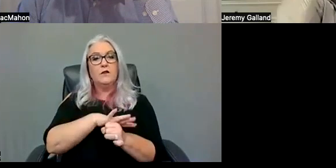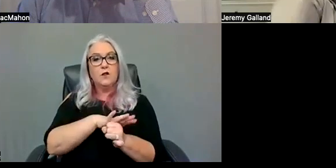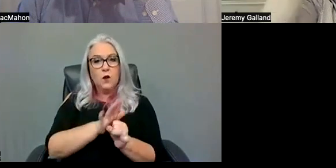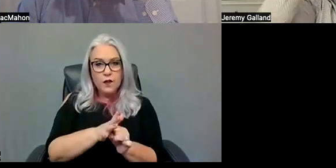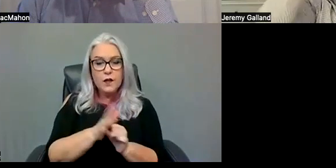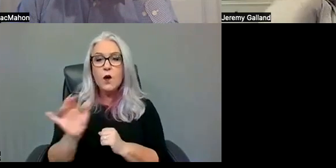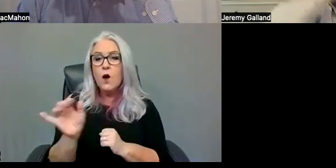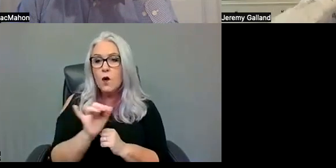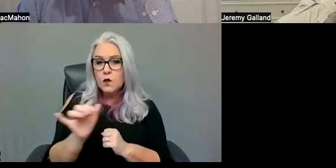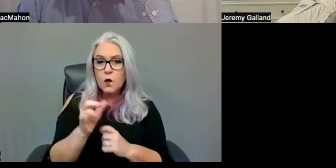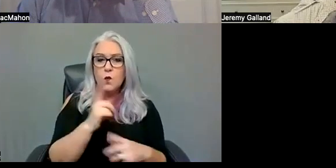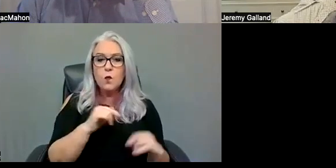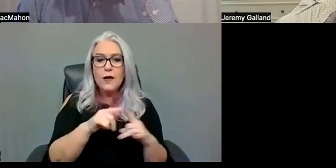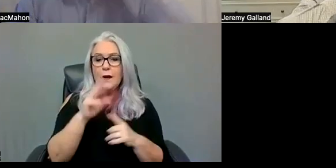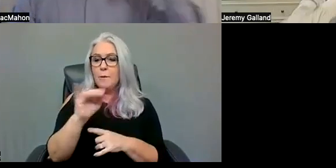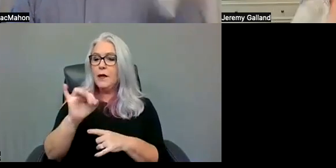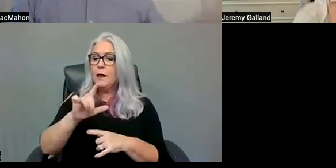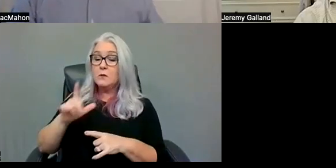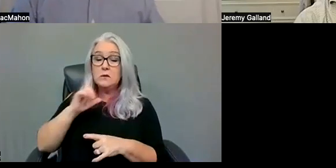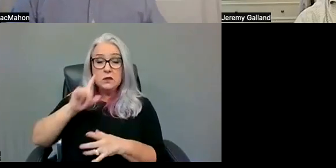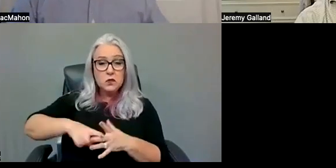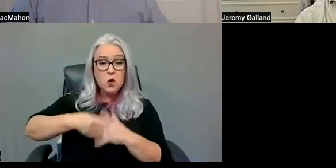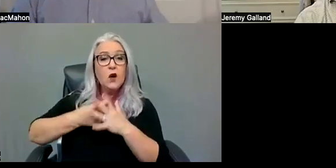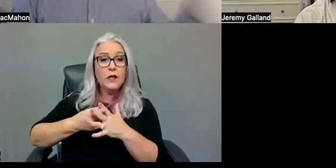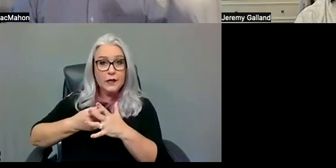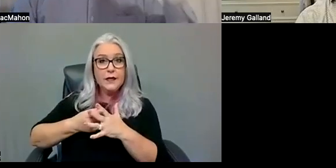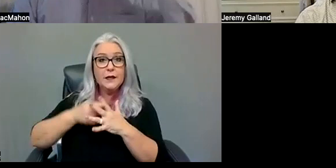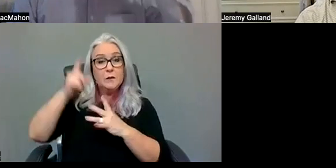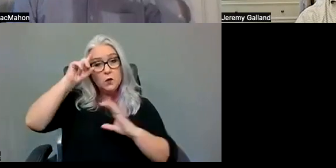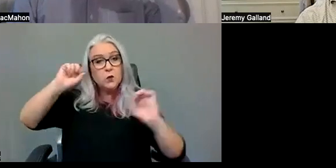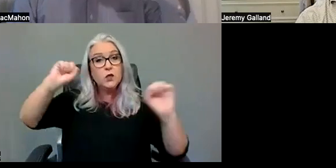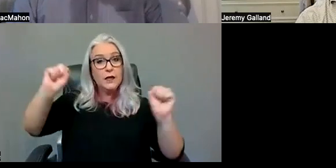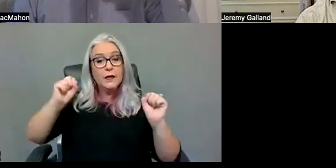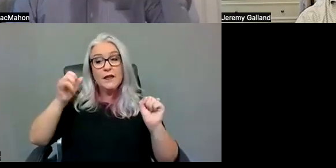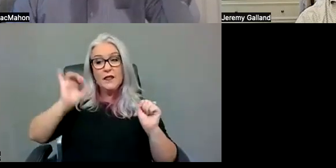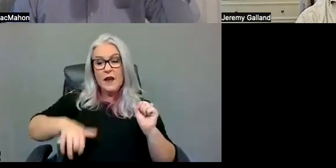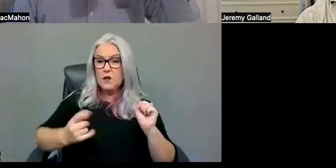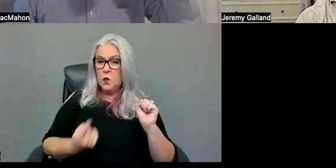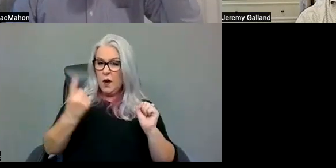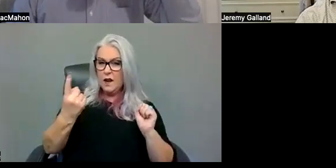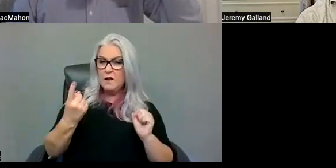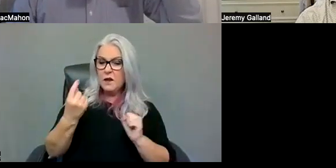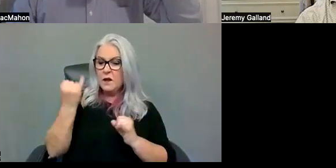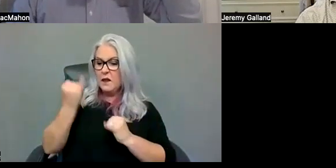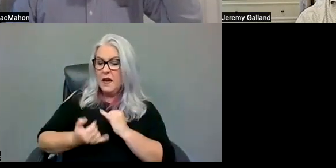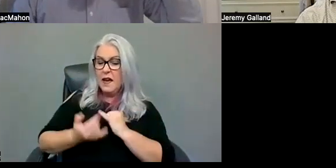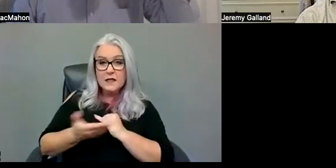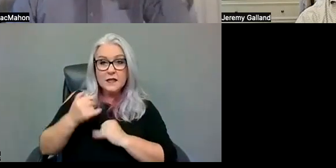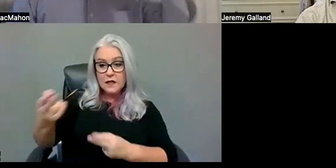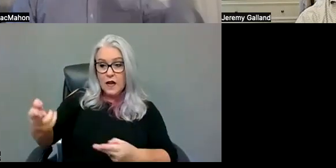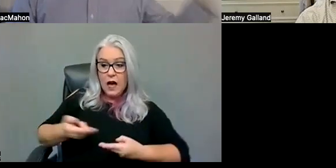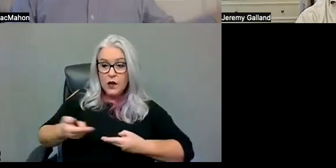McCaffrey was first coming on as superintendent. It was one of the last things that I did on the board was be part of hiring